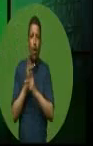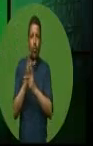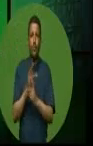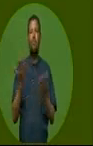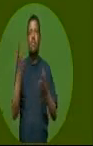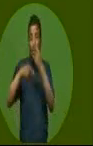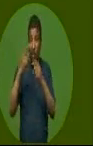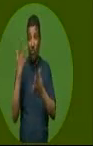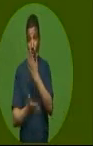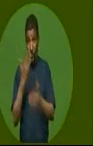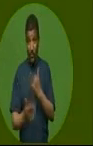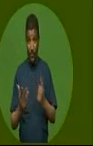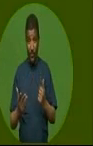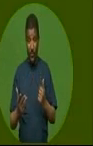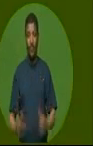borrowings.